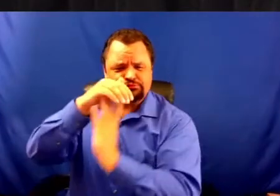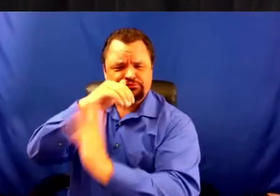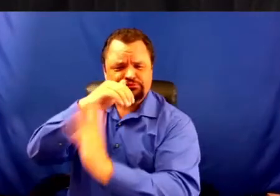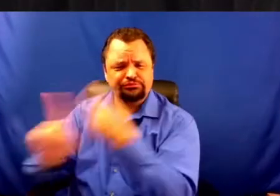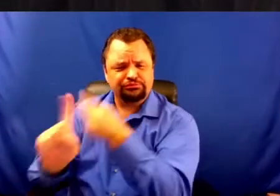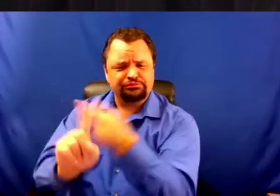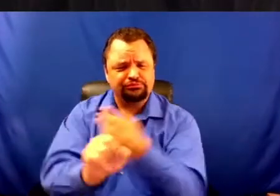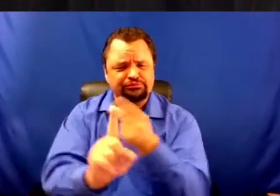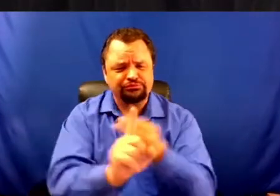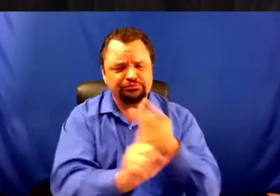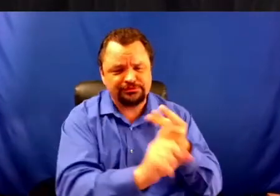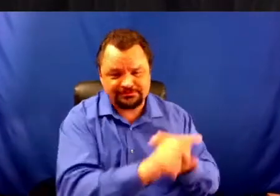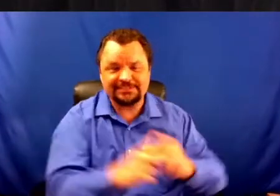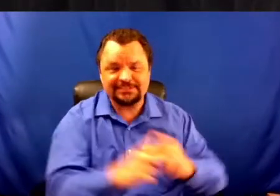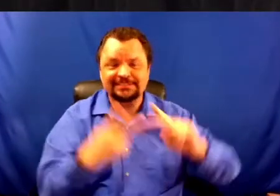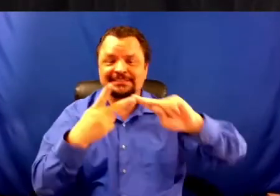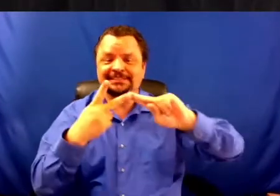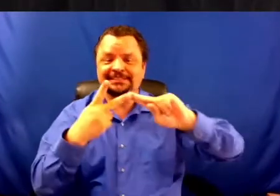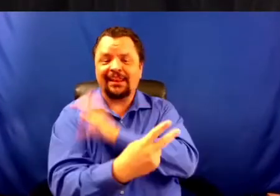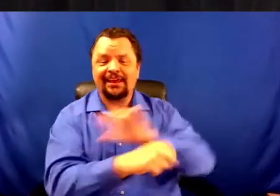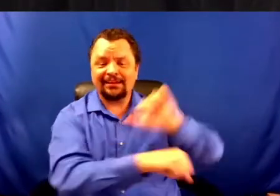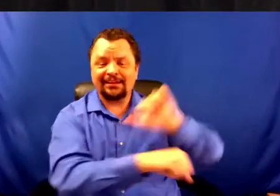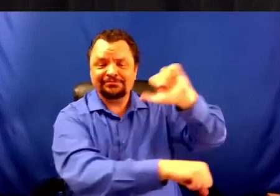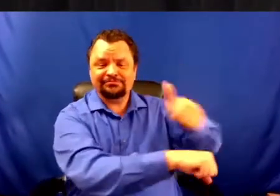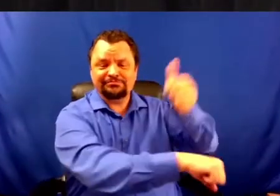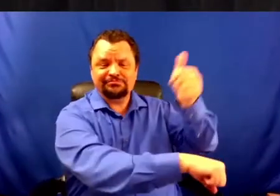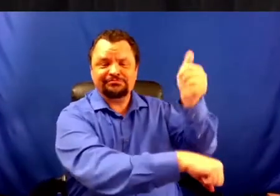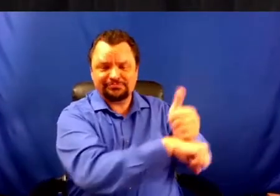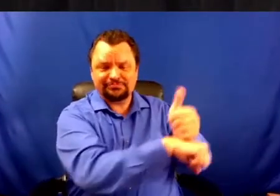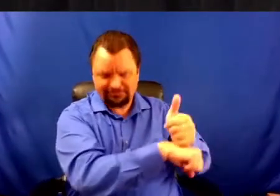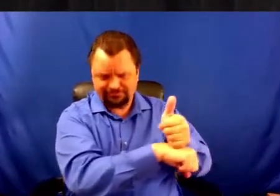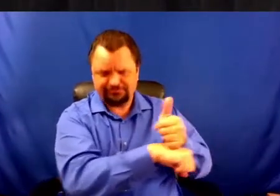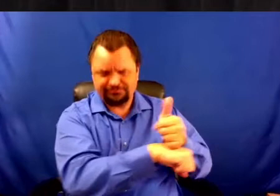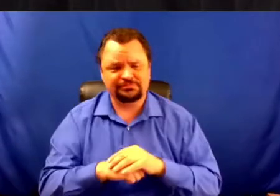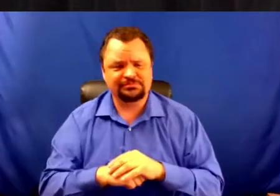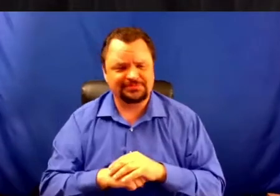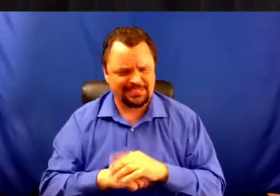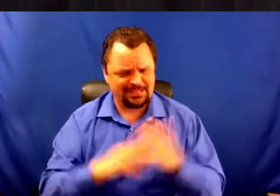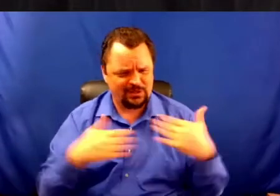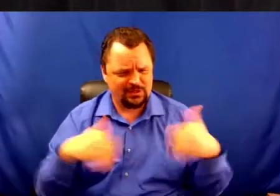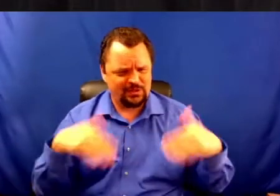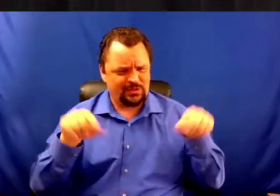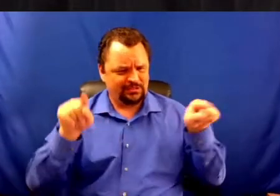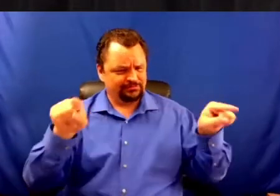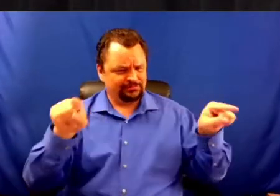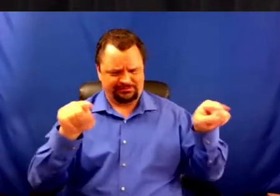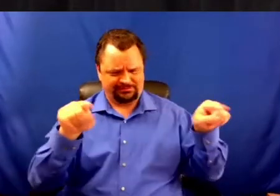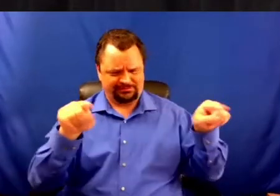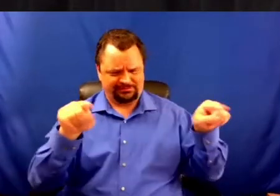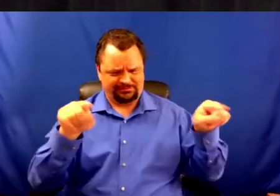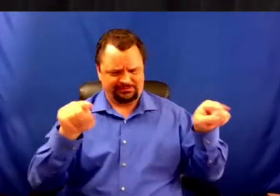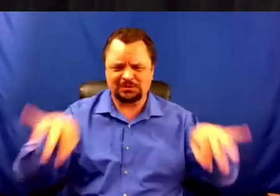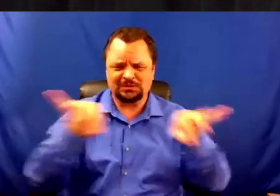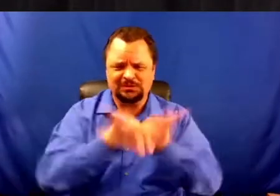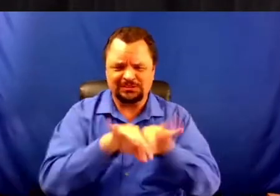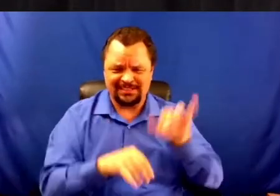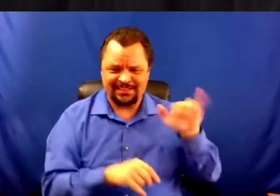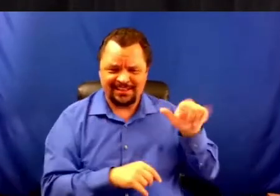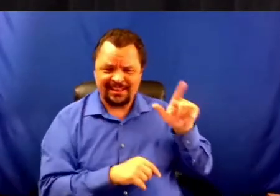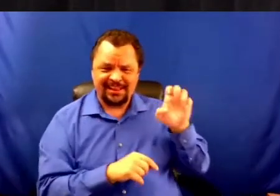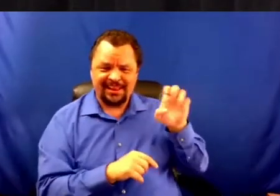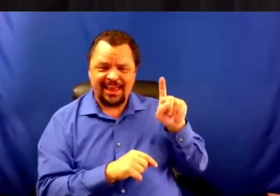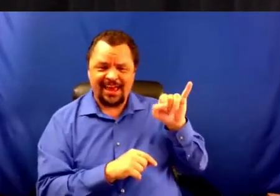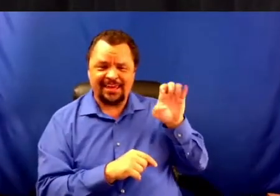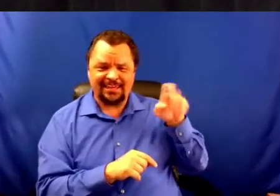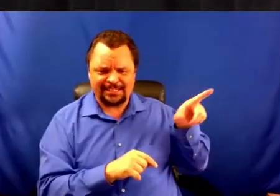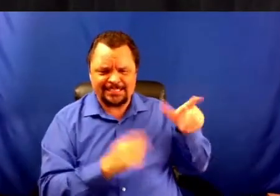clinic. And one of the most important things that Letty did was she came back and she encouraged those people to come back